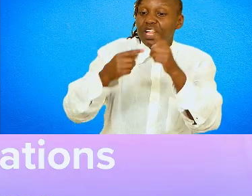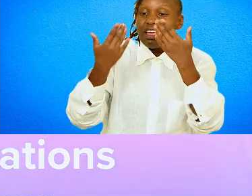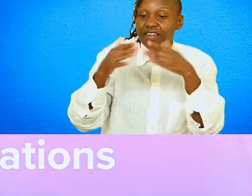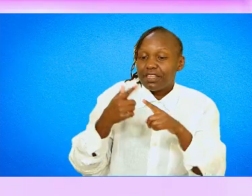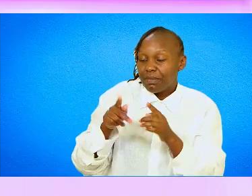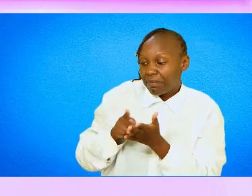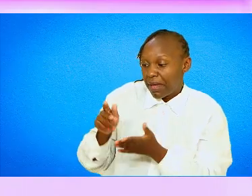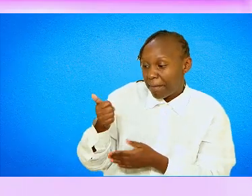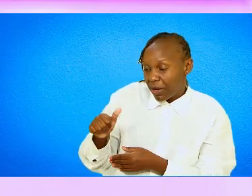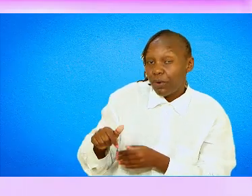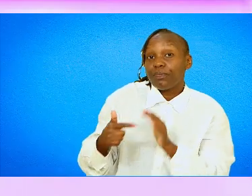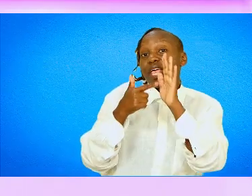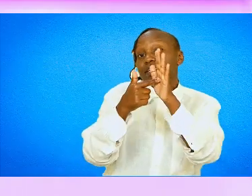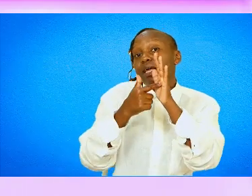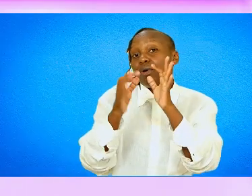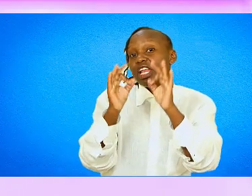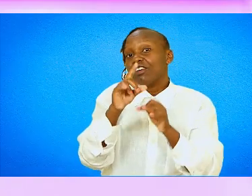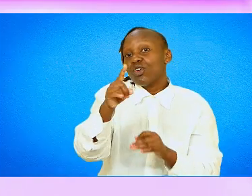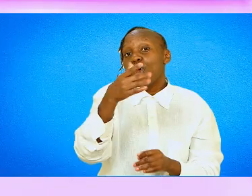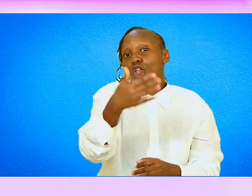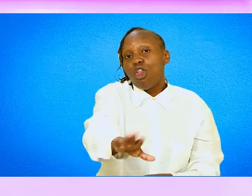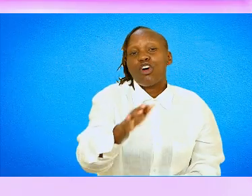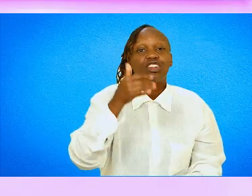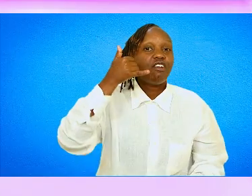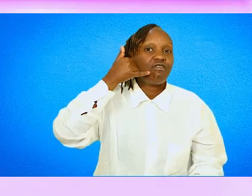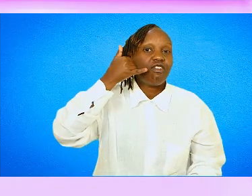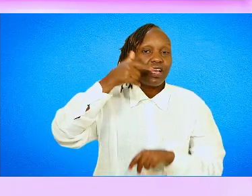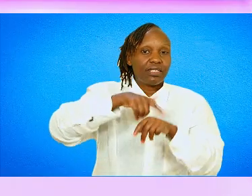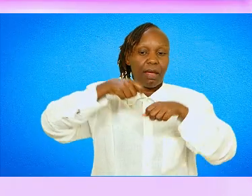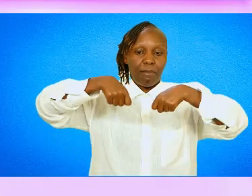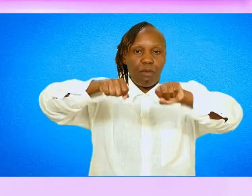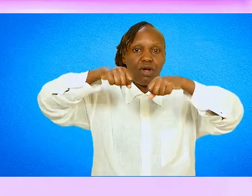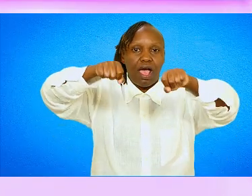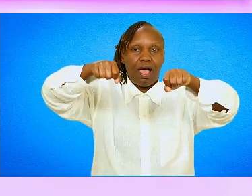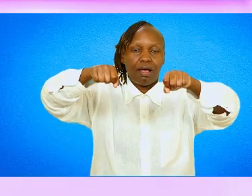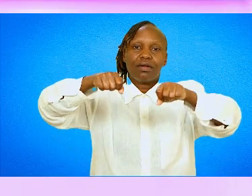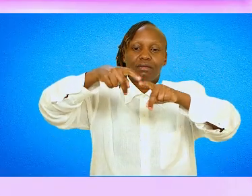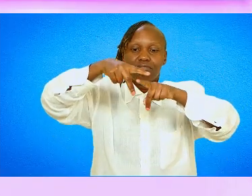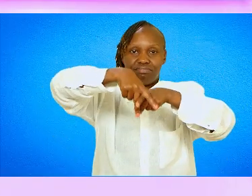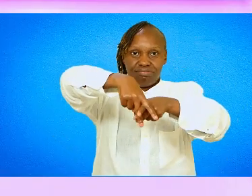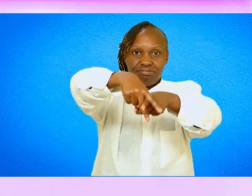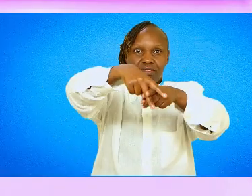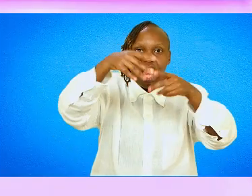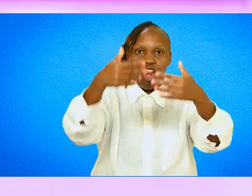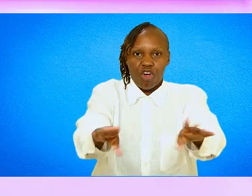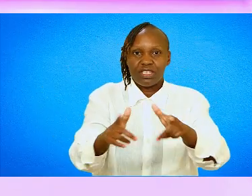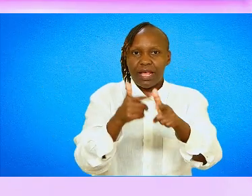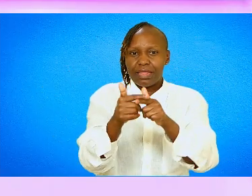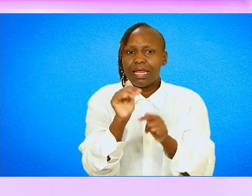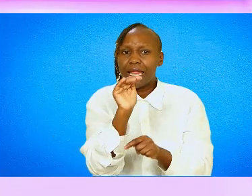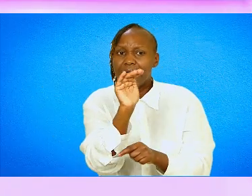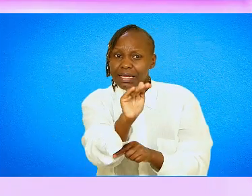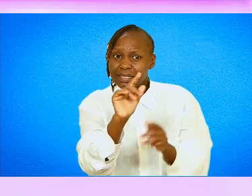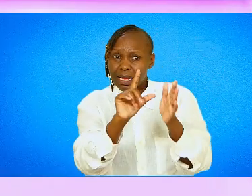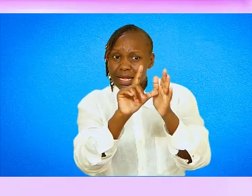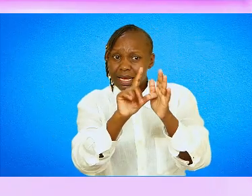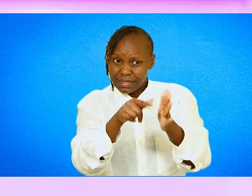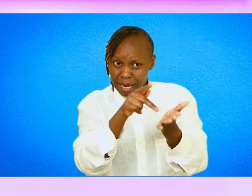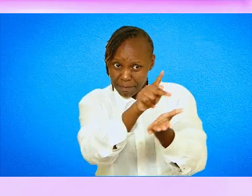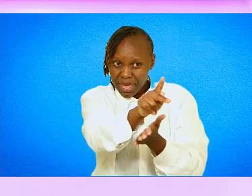For example, if you lose your phone during a border ride and agree to pay later, that is a pending